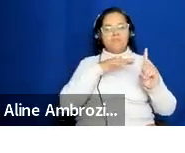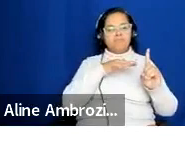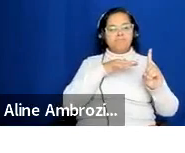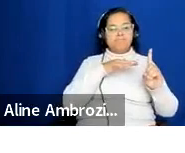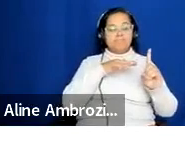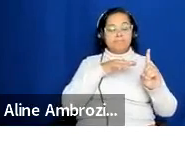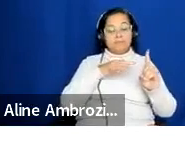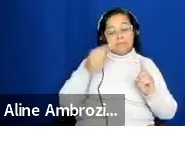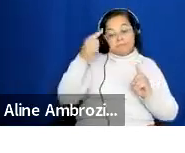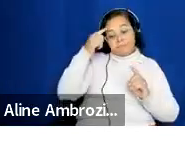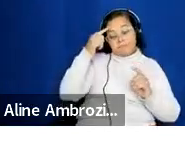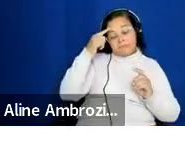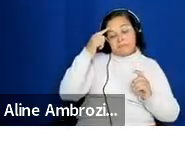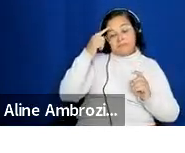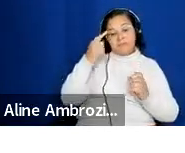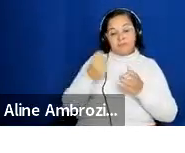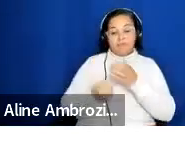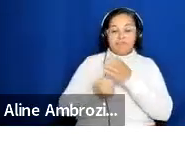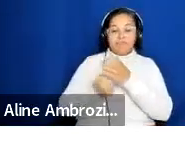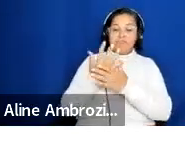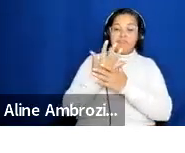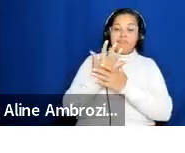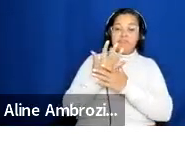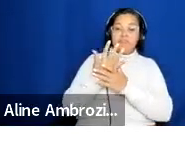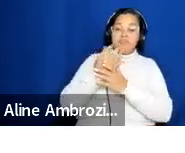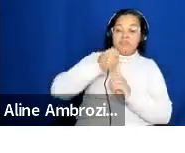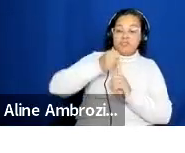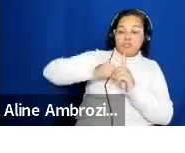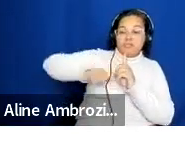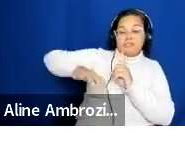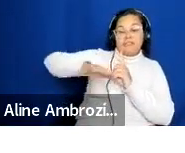How would you do it, for example, for capitalist production?